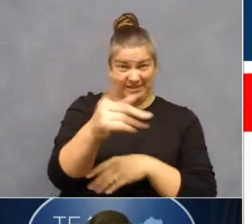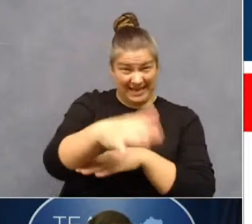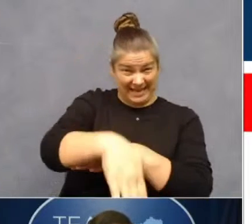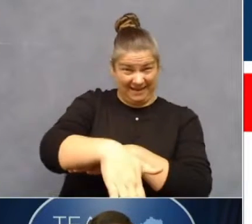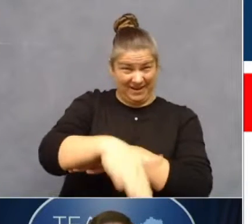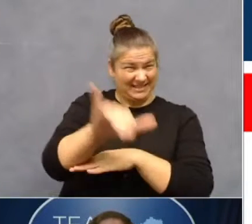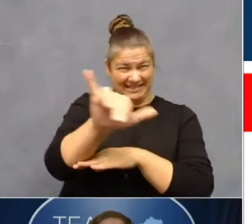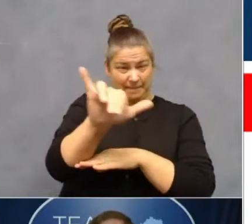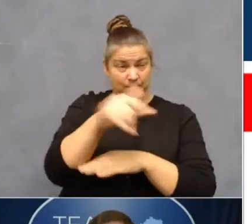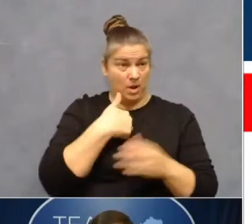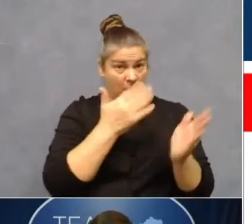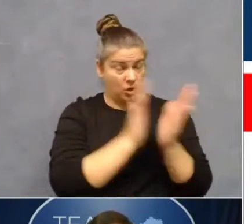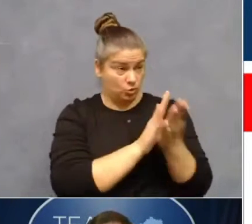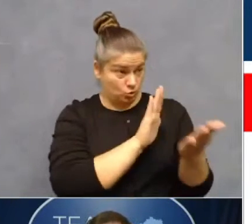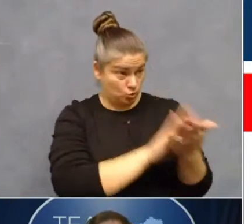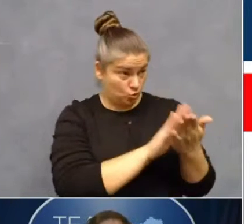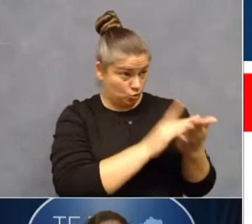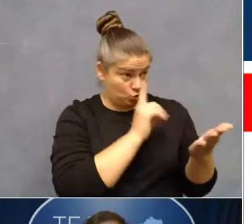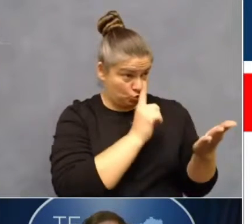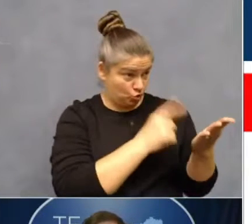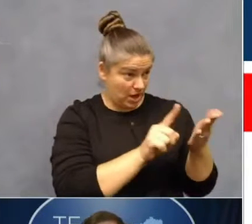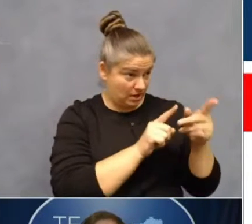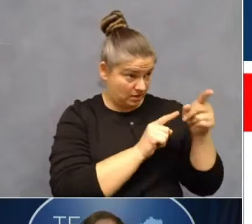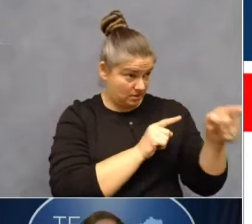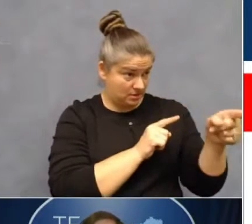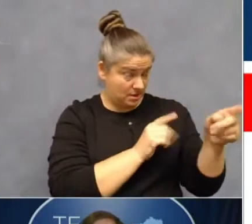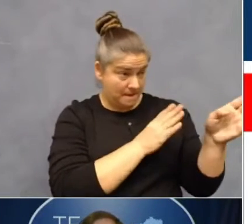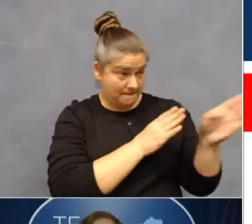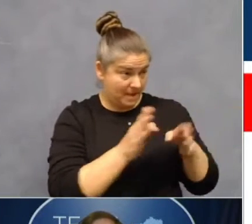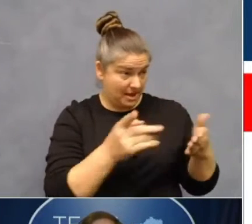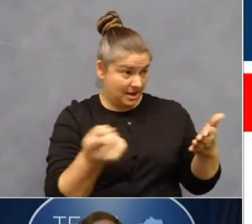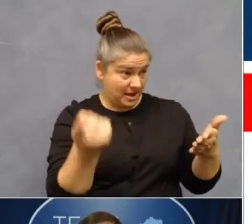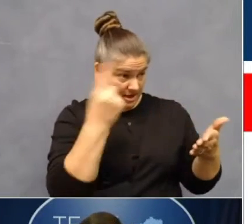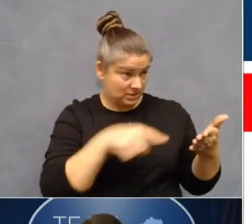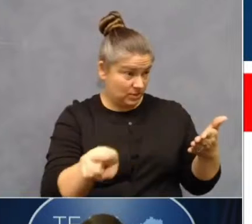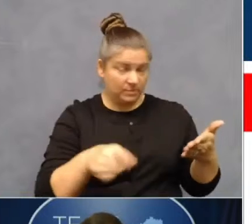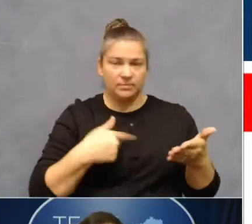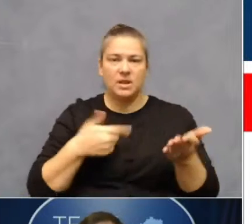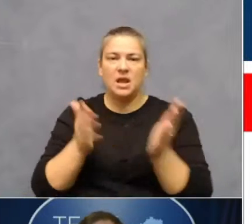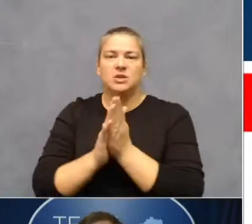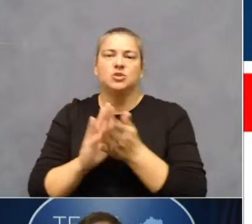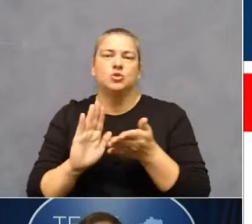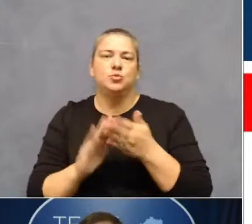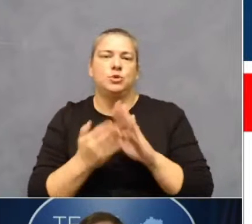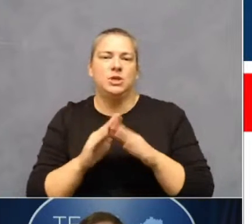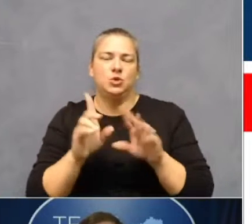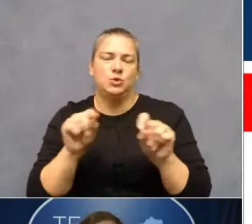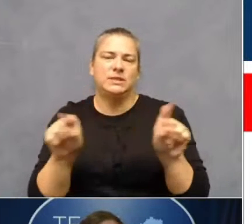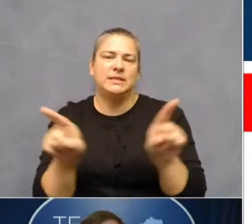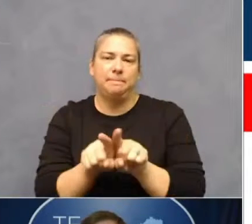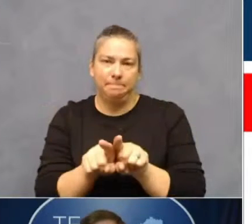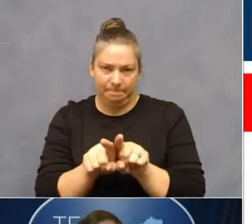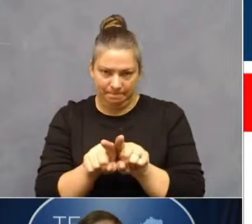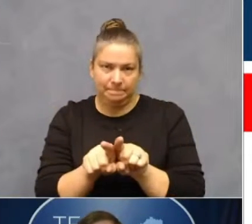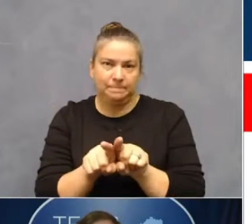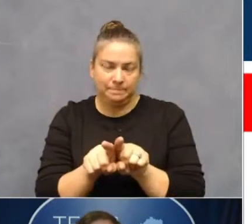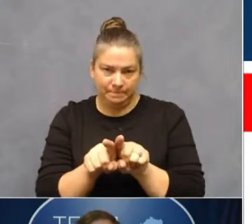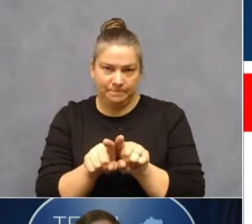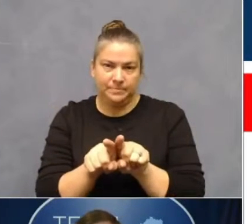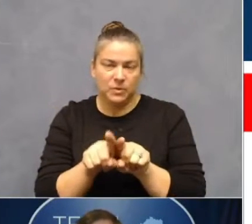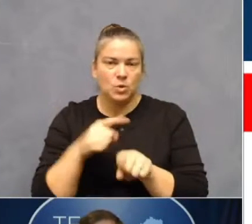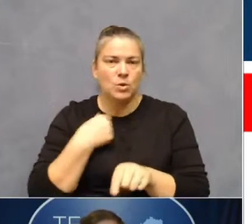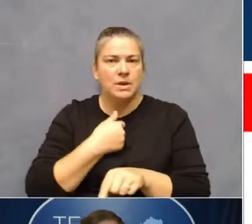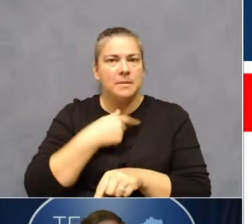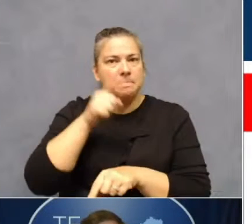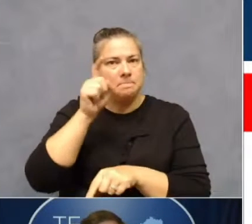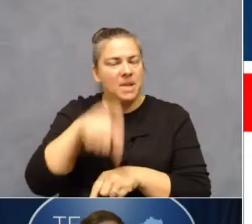check. And then to plan their next week, we're asking the community to do the same, to know that we've got to live week by week